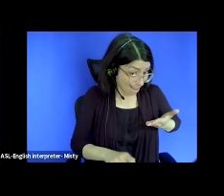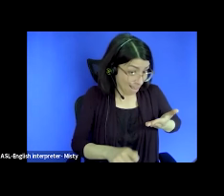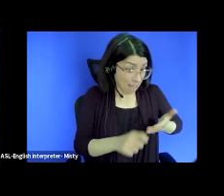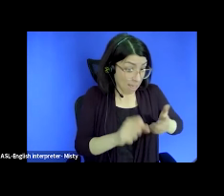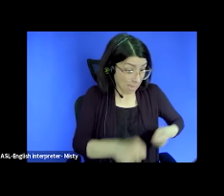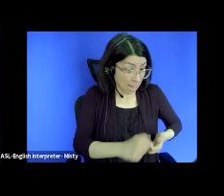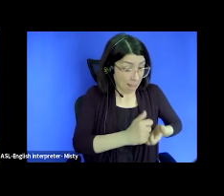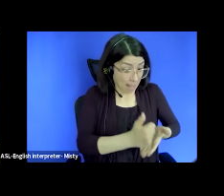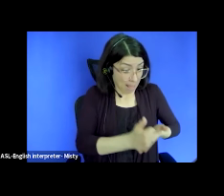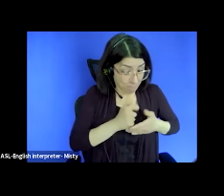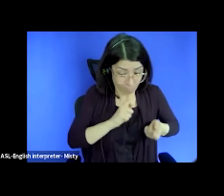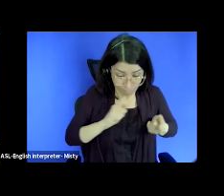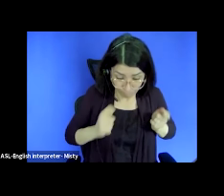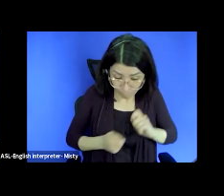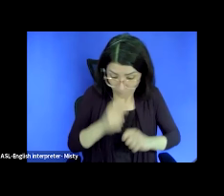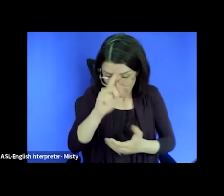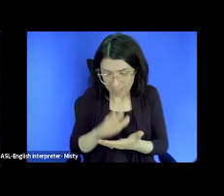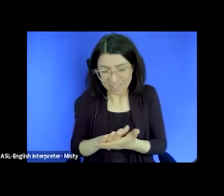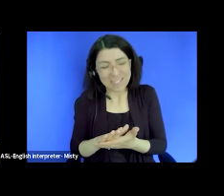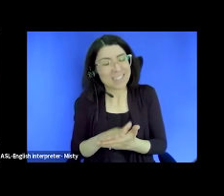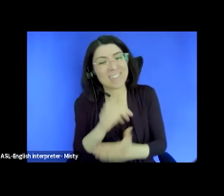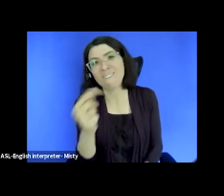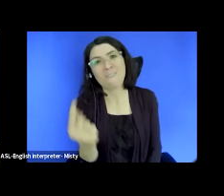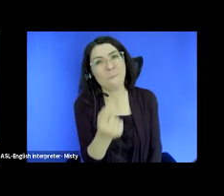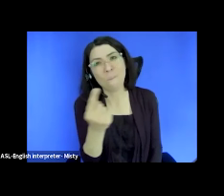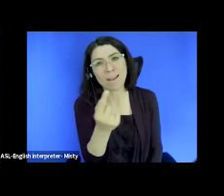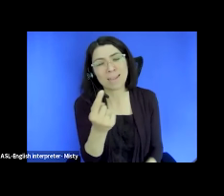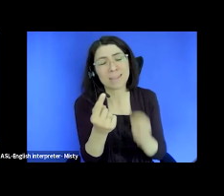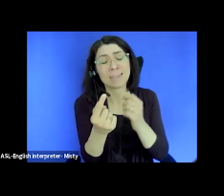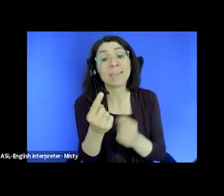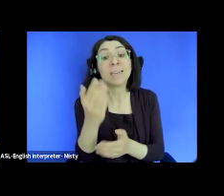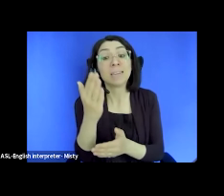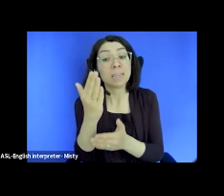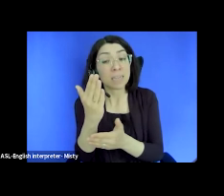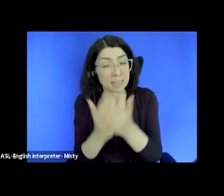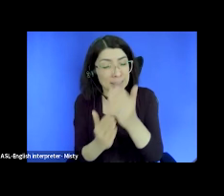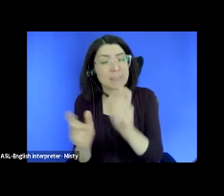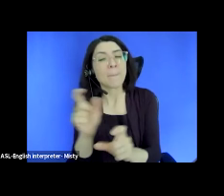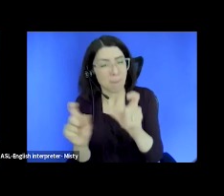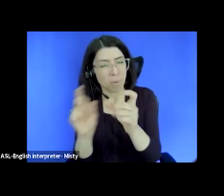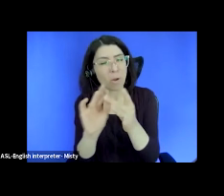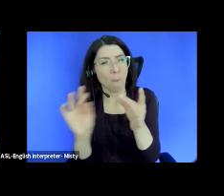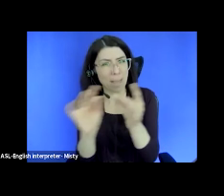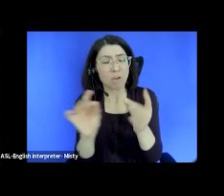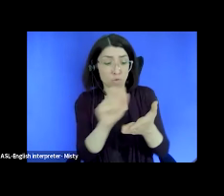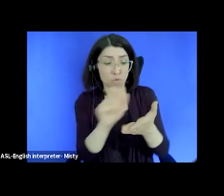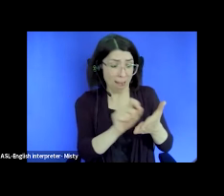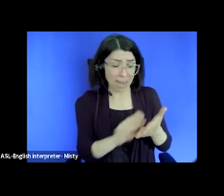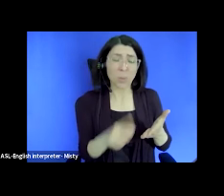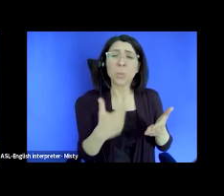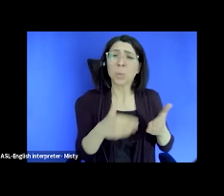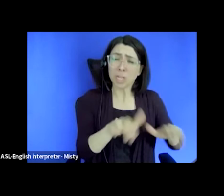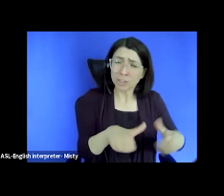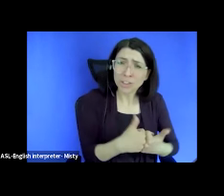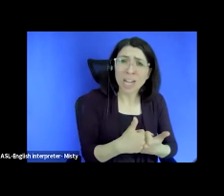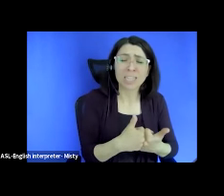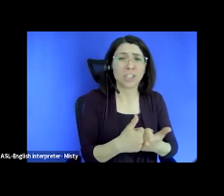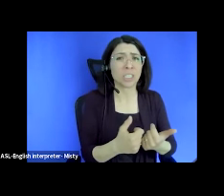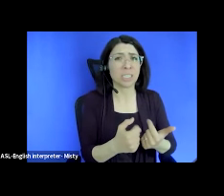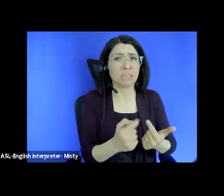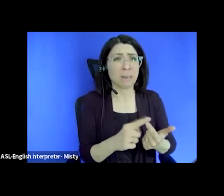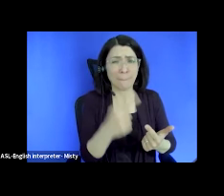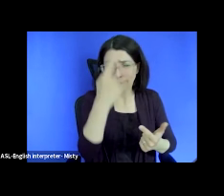seeing some comments about, writing sometimes is a little bit challenging and, maybe you lose focus as you write. But so